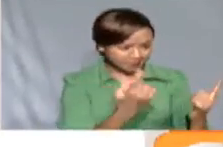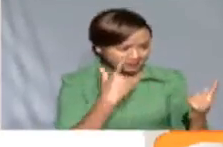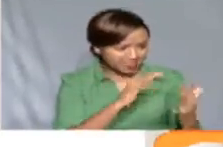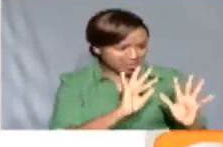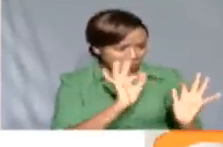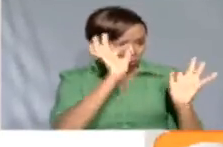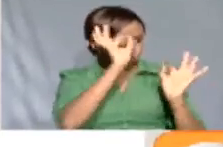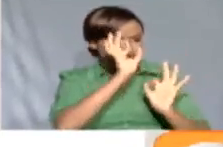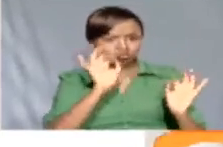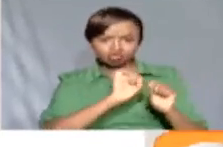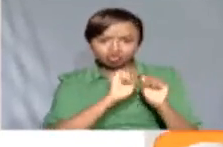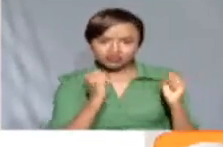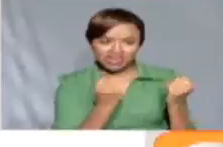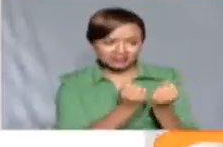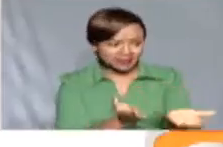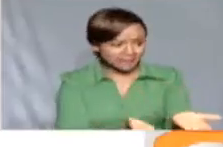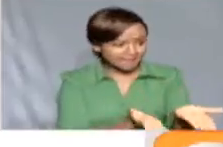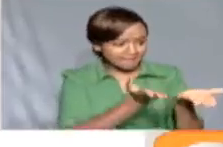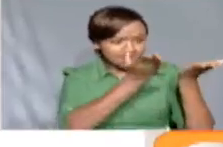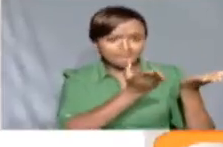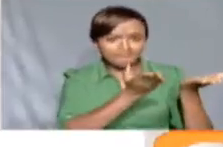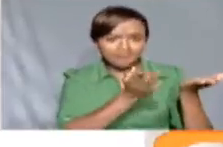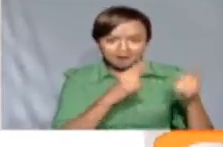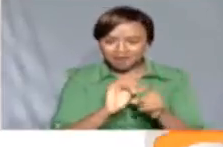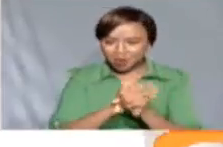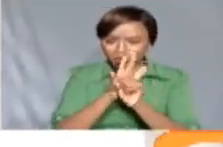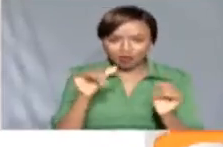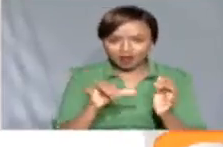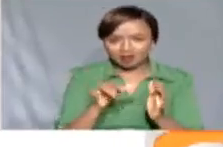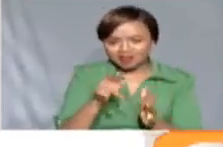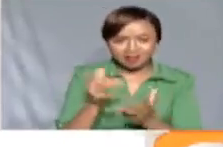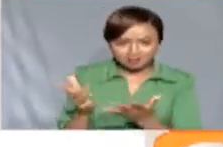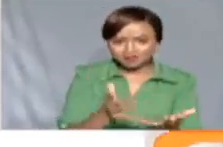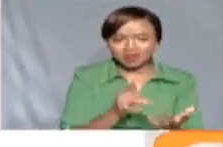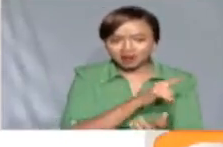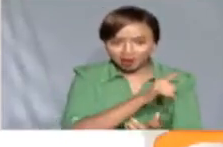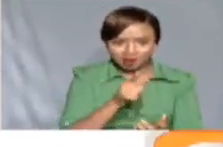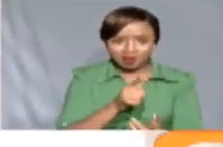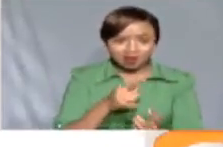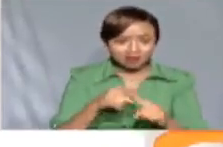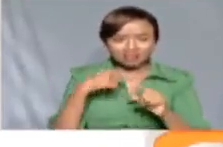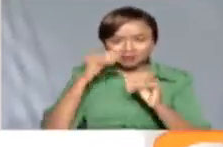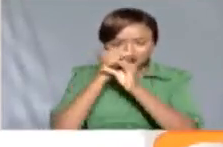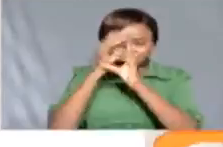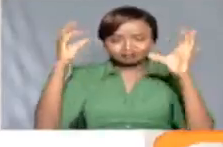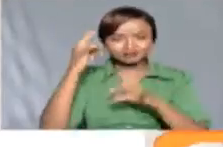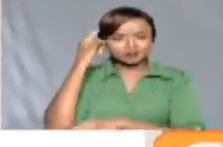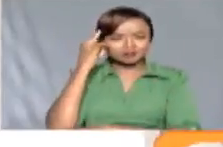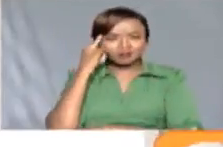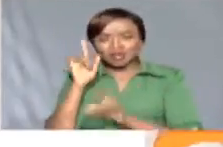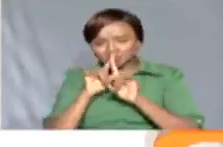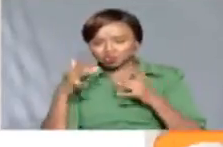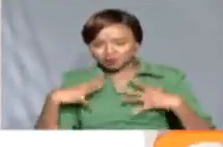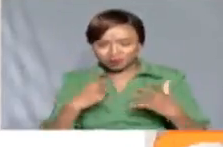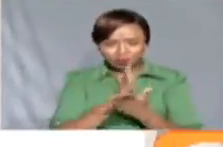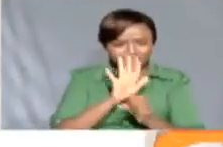society before COVID-19 struck? Ladies and gentlemen, there are many more reflections I got on my timeline on Twitter, and